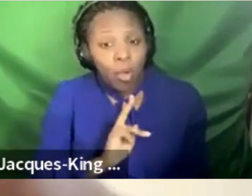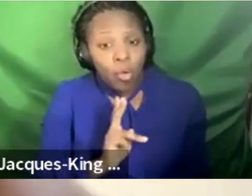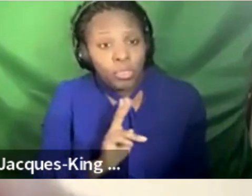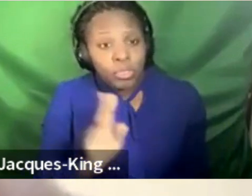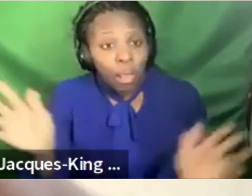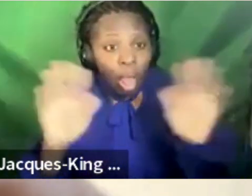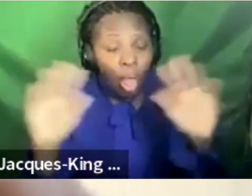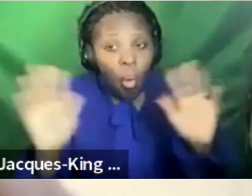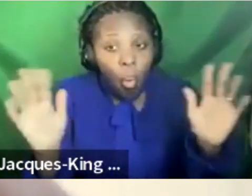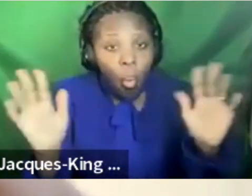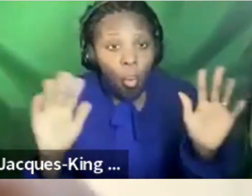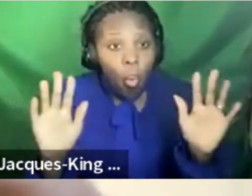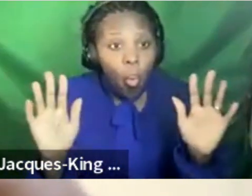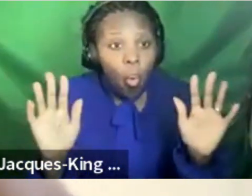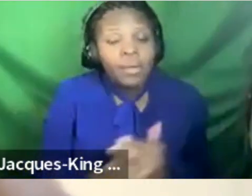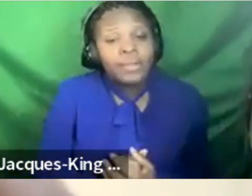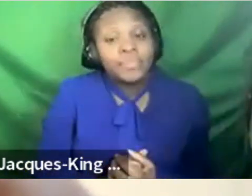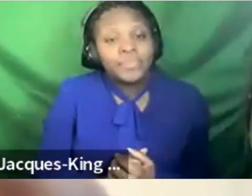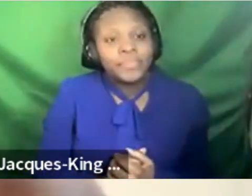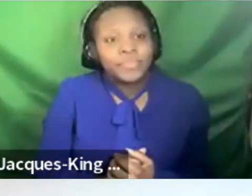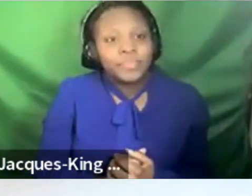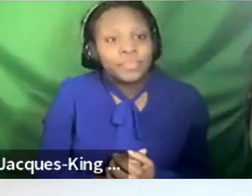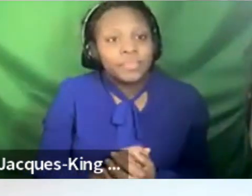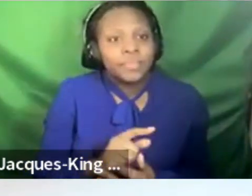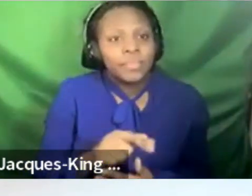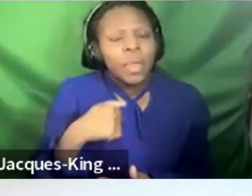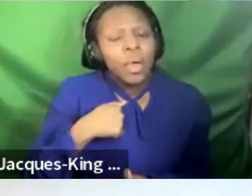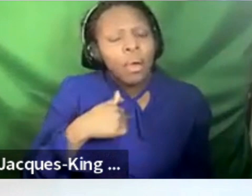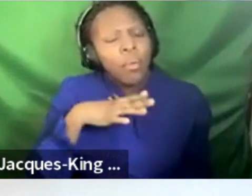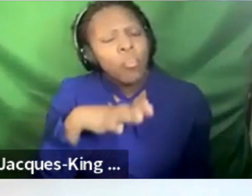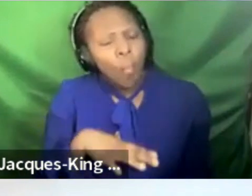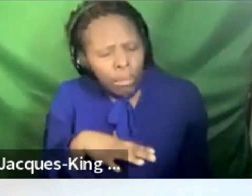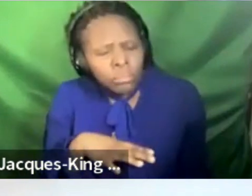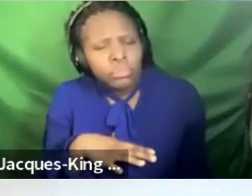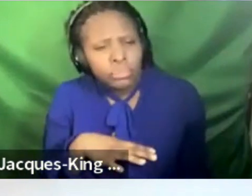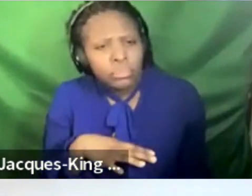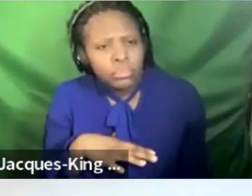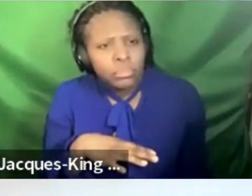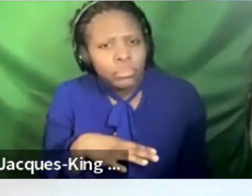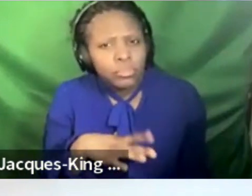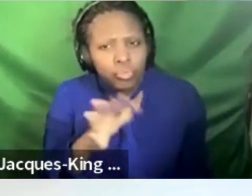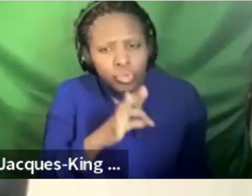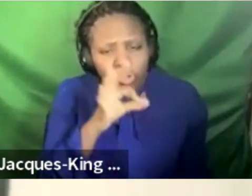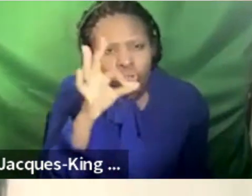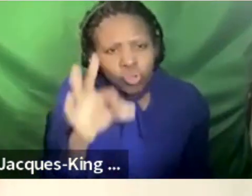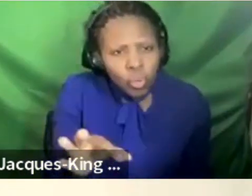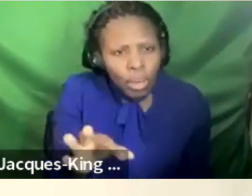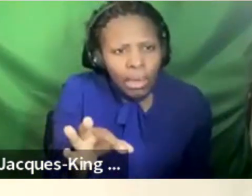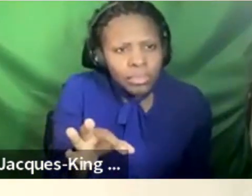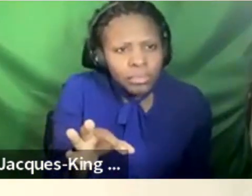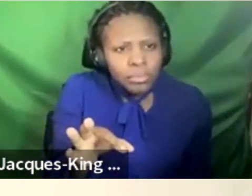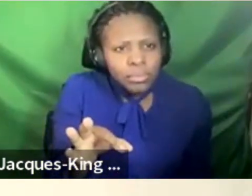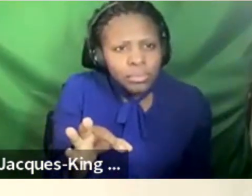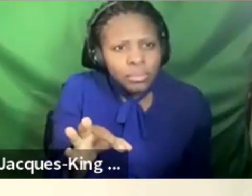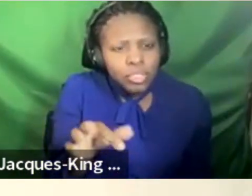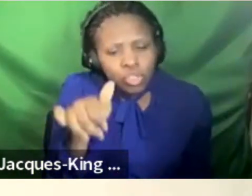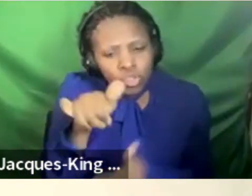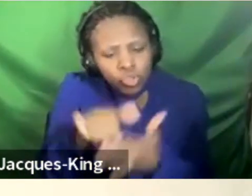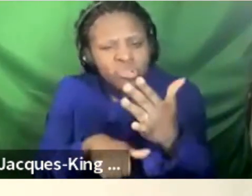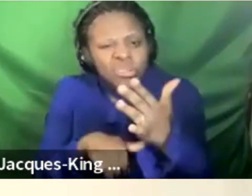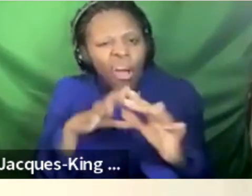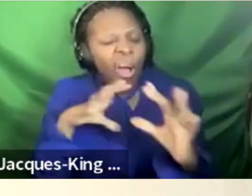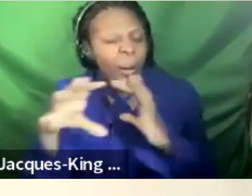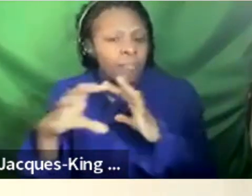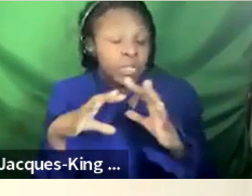I can use my voice. Hello? Hi. Hi. I wanted to